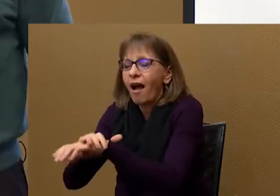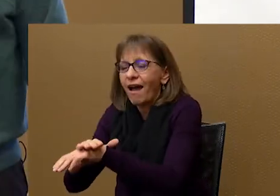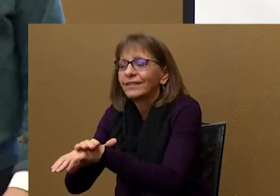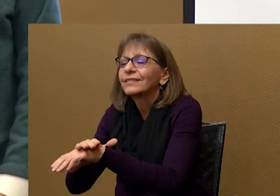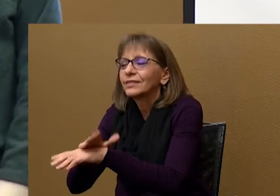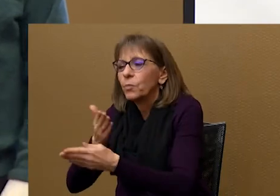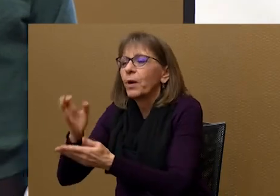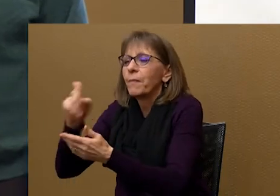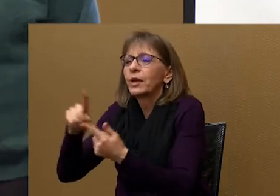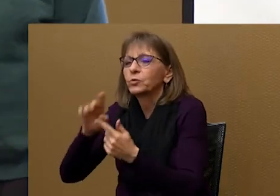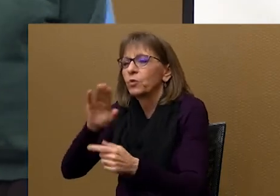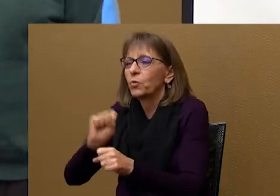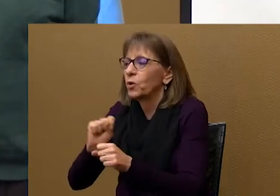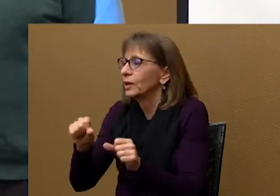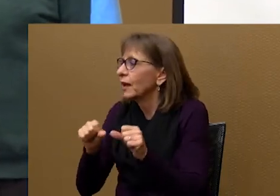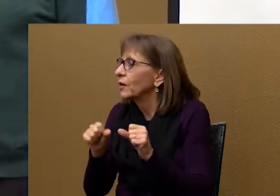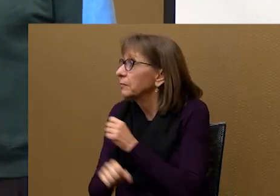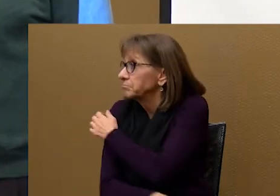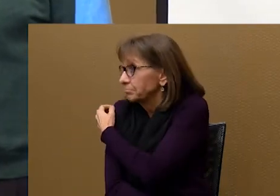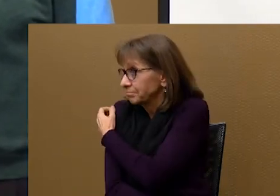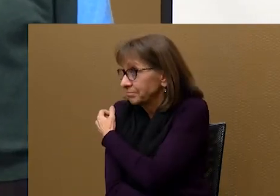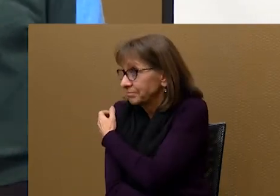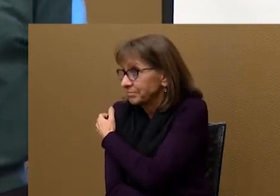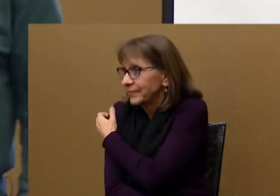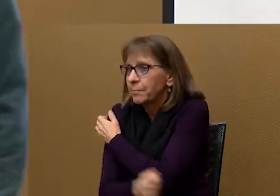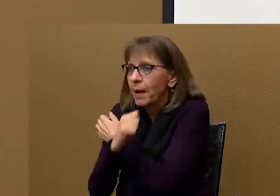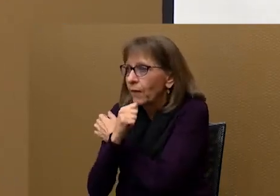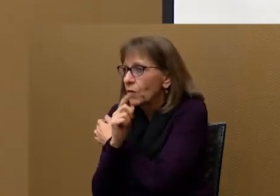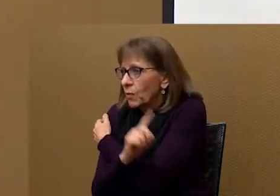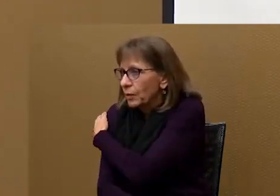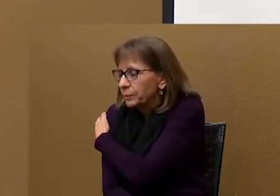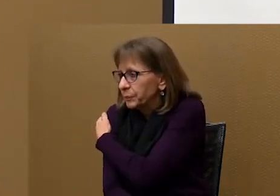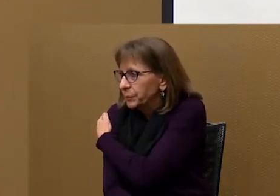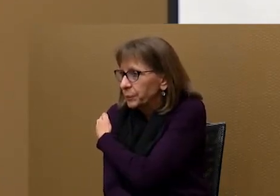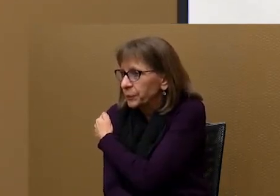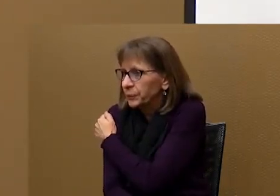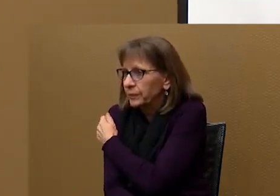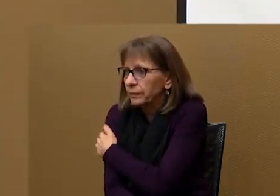to your work. And I don't know where the microphone is over there.